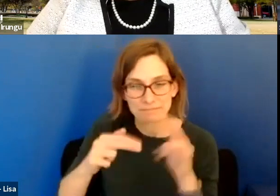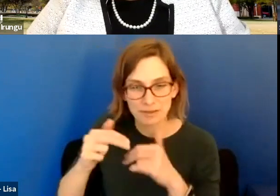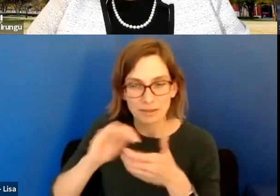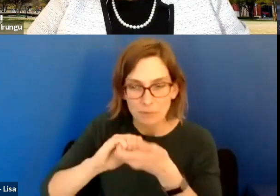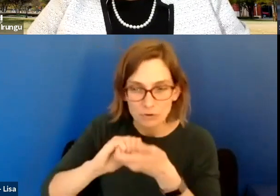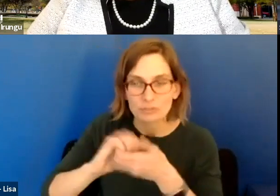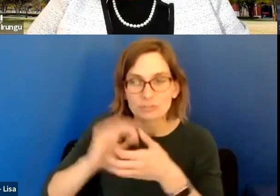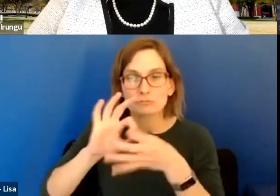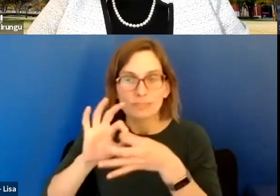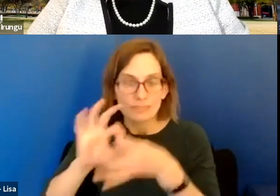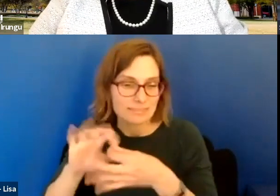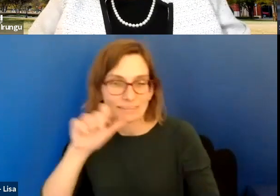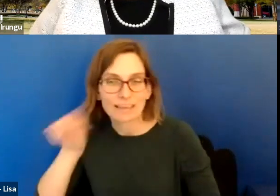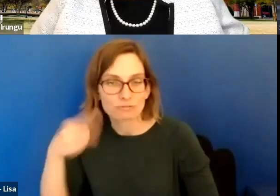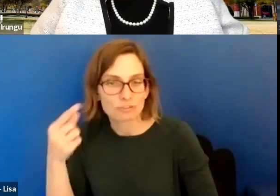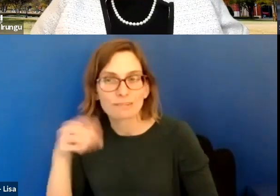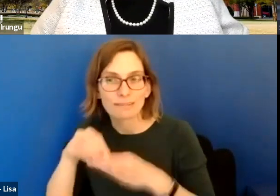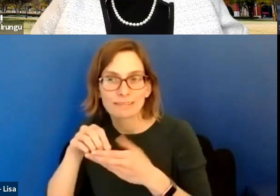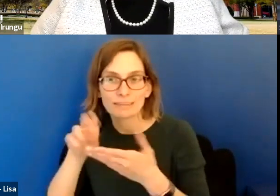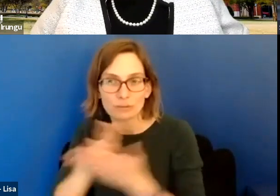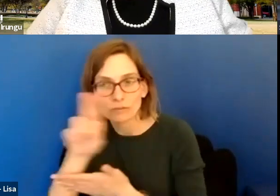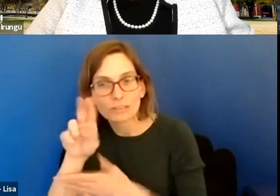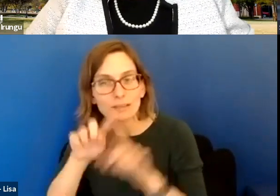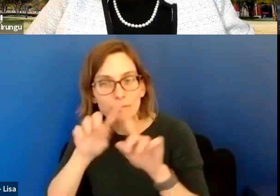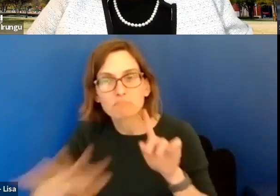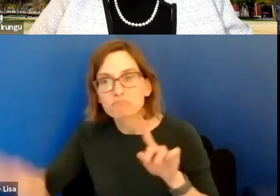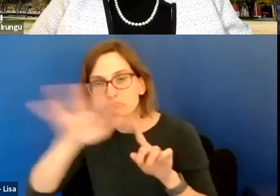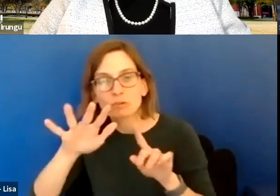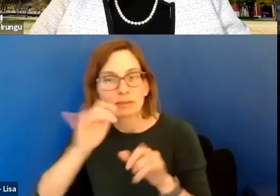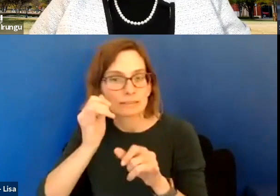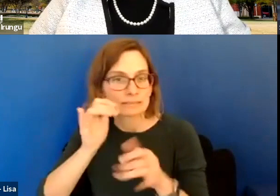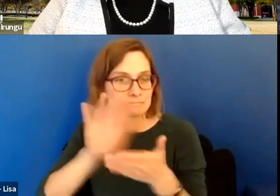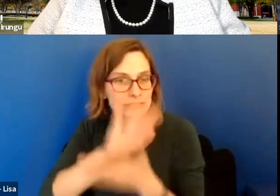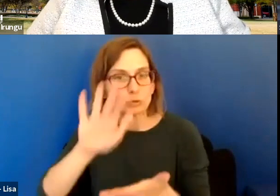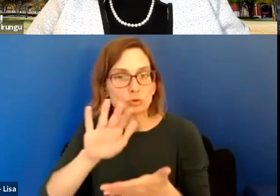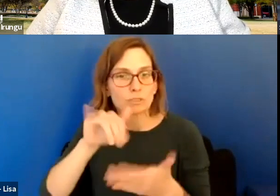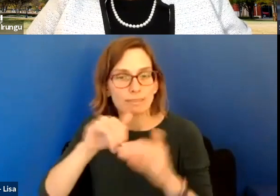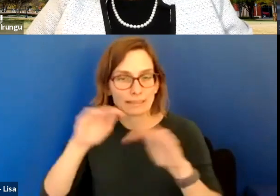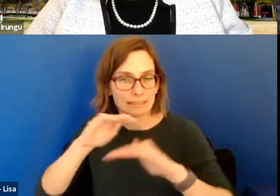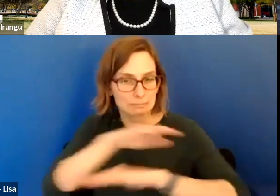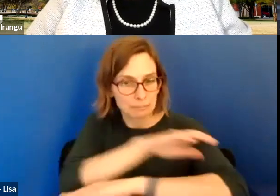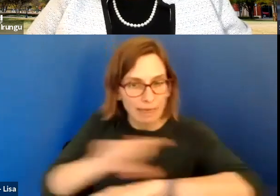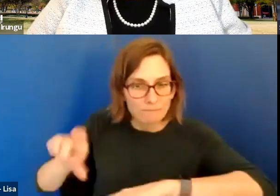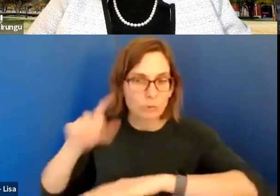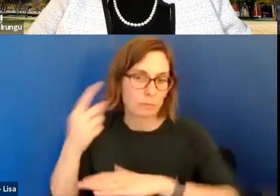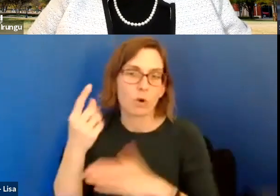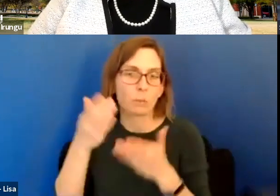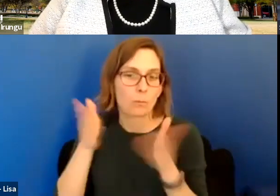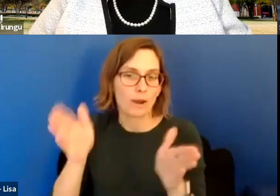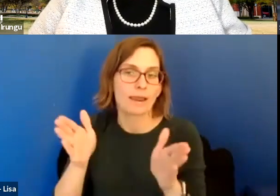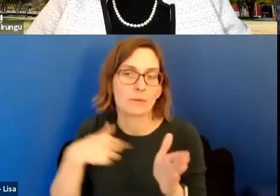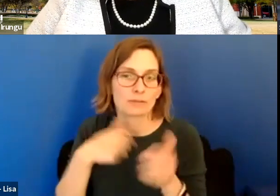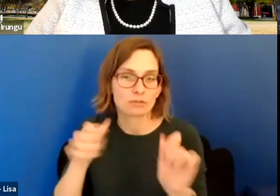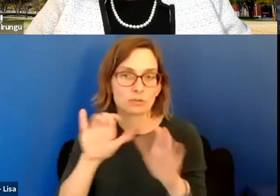your university, but across institutions. This platform is one way we try to do that.